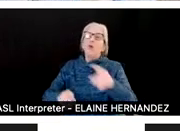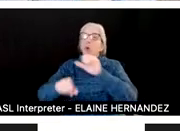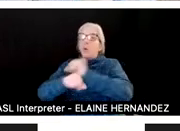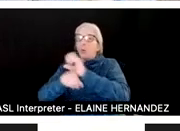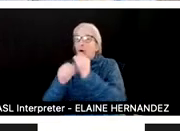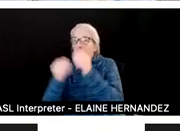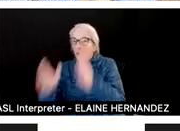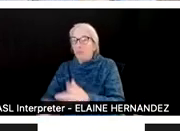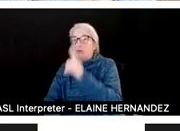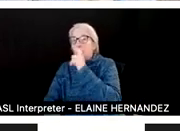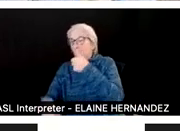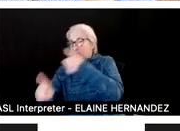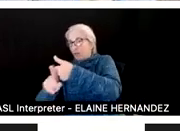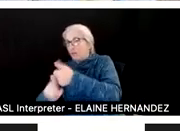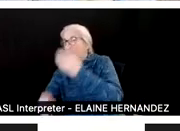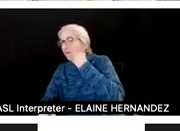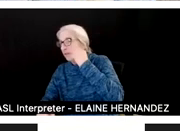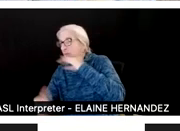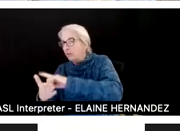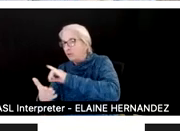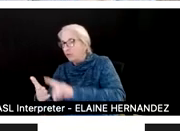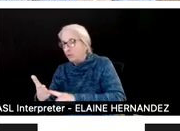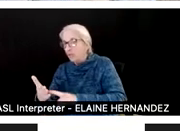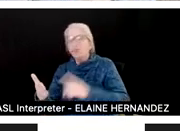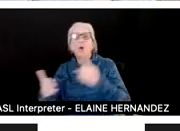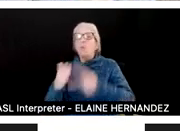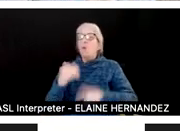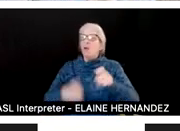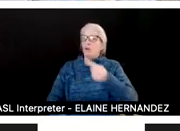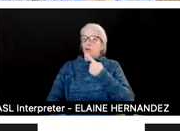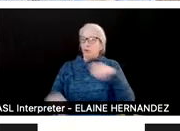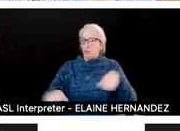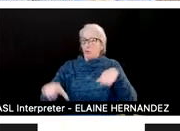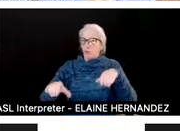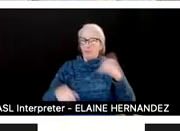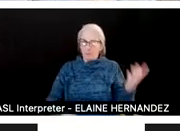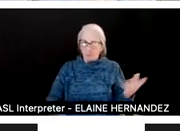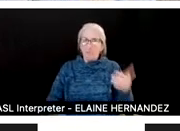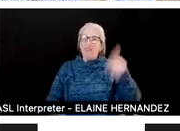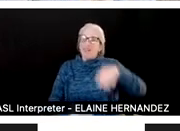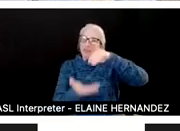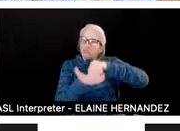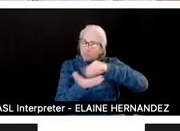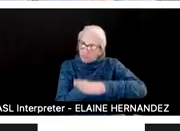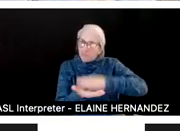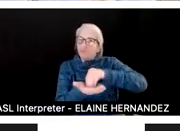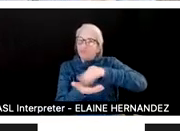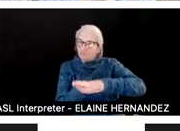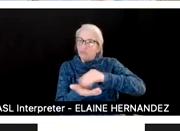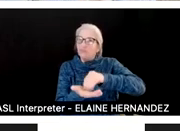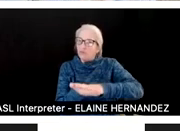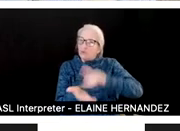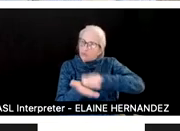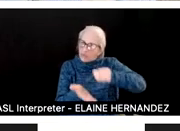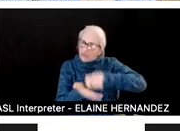a record, a written record of any incidents of discrimination. And that record